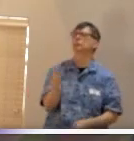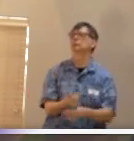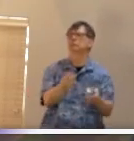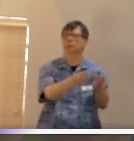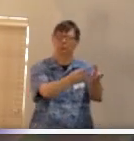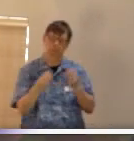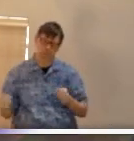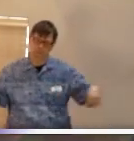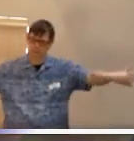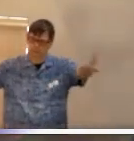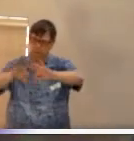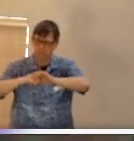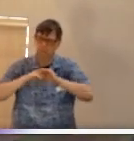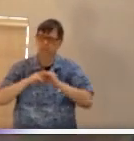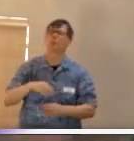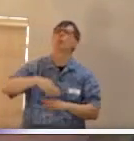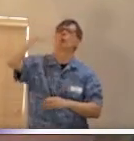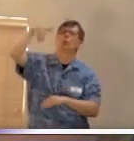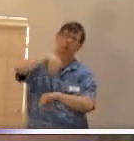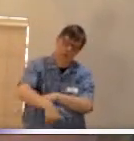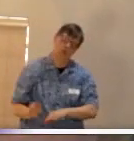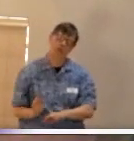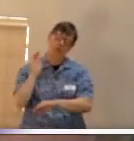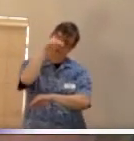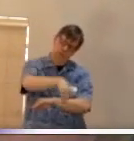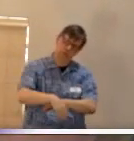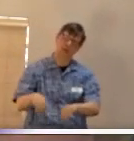the same things over and over again, and we call it being stuck.